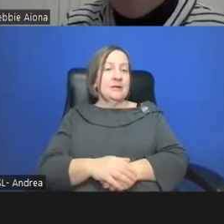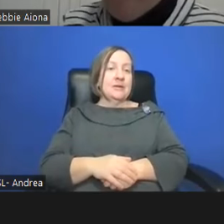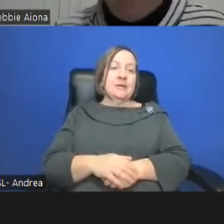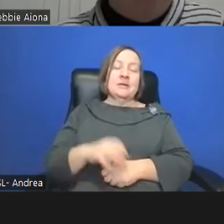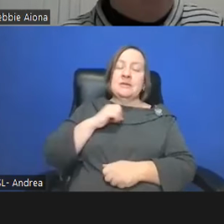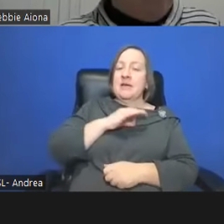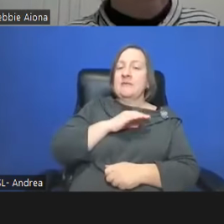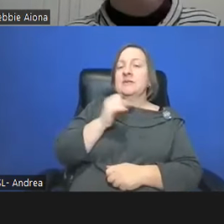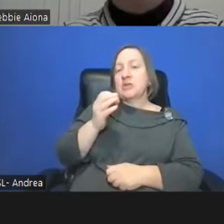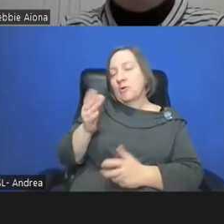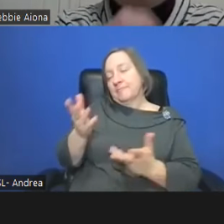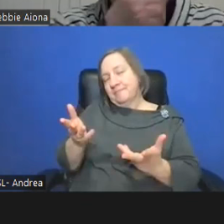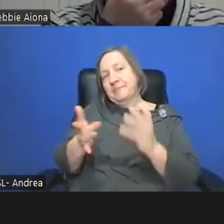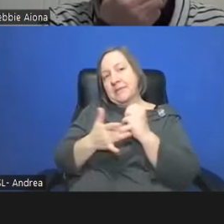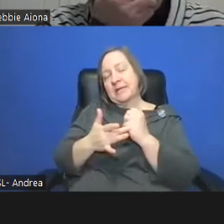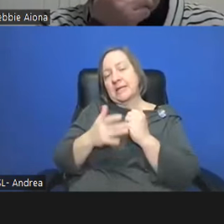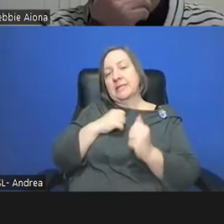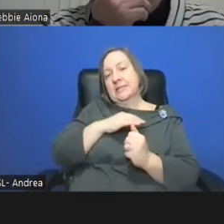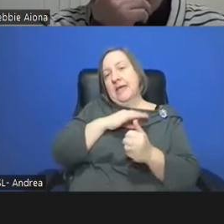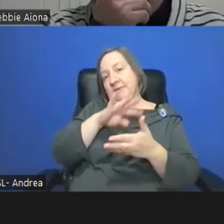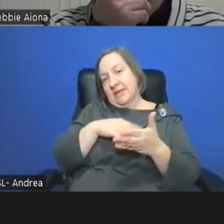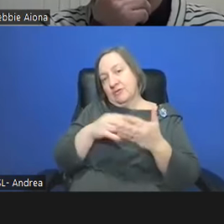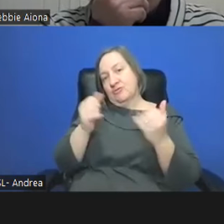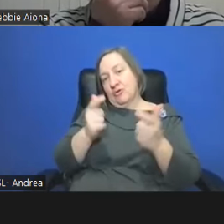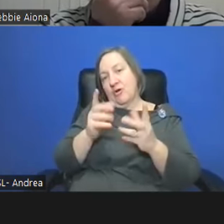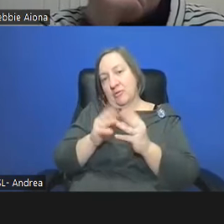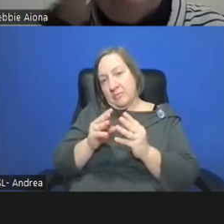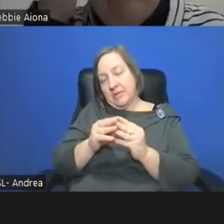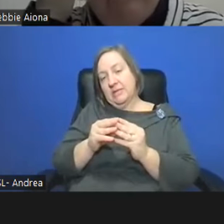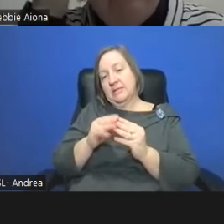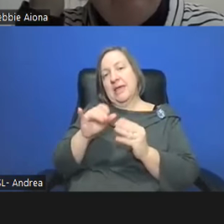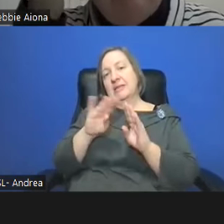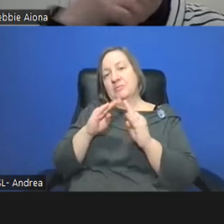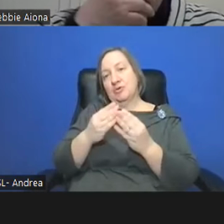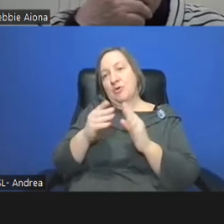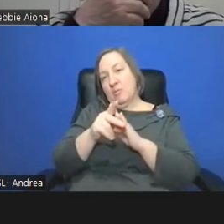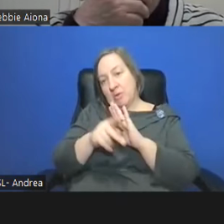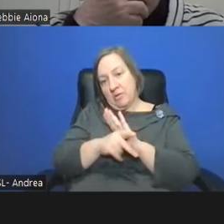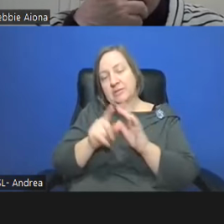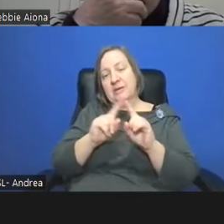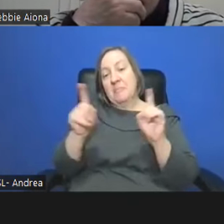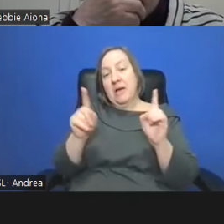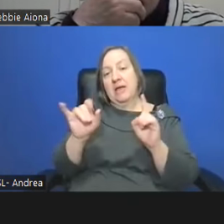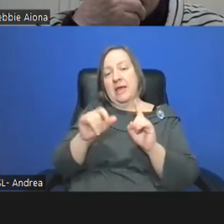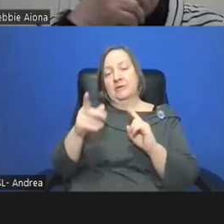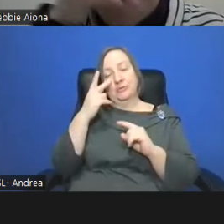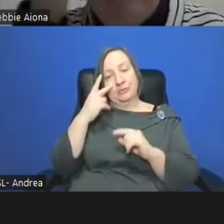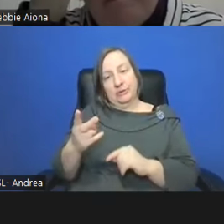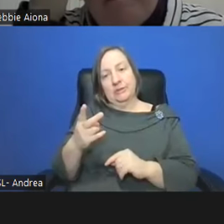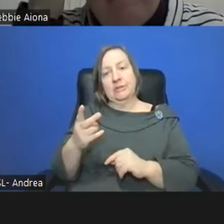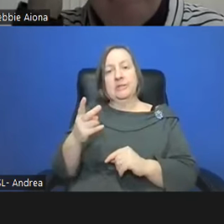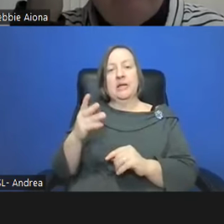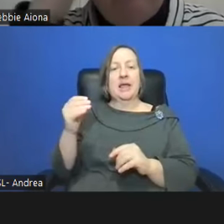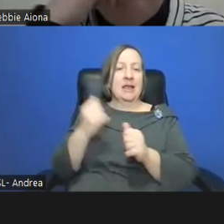So technically, staff schedules all the meetings. That's bureau policy, but as you've seen, and